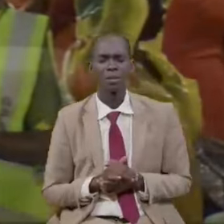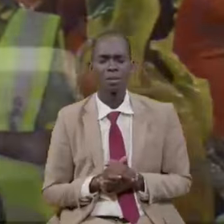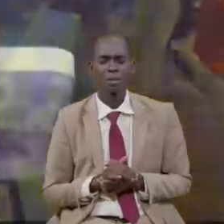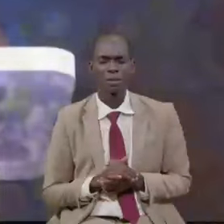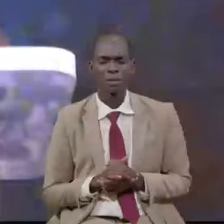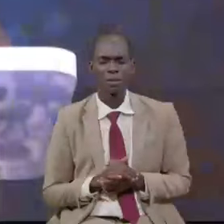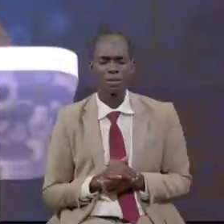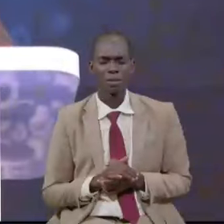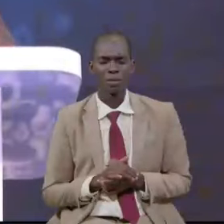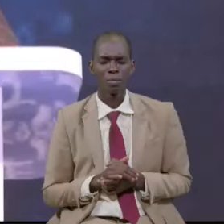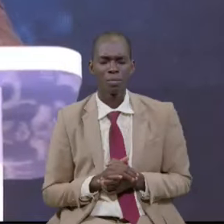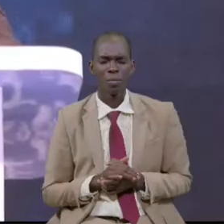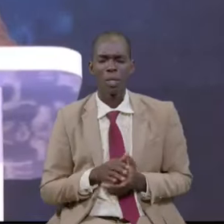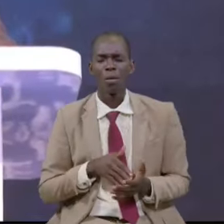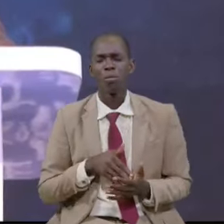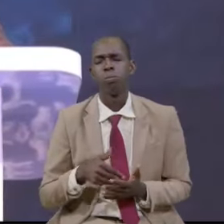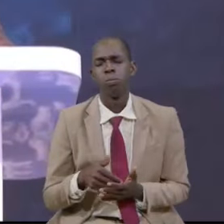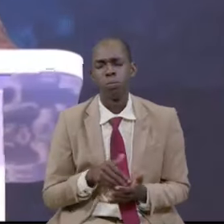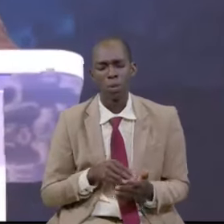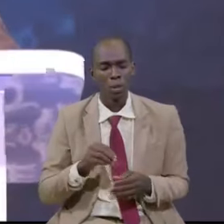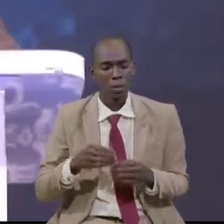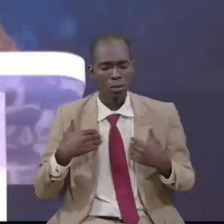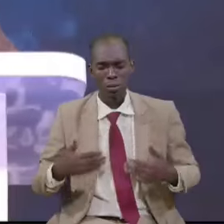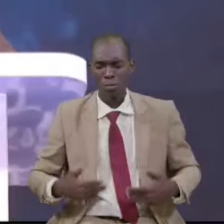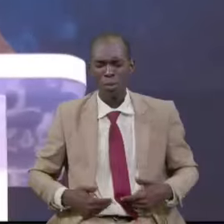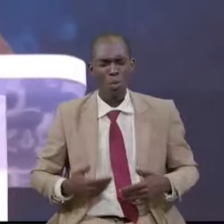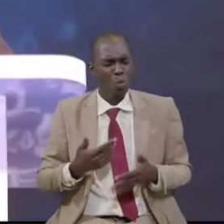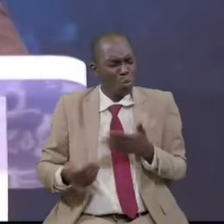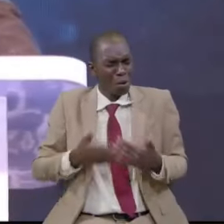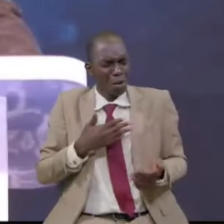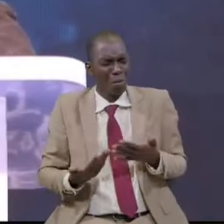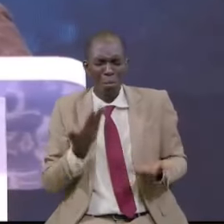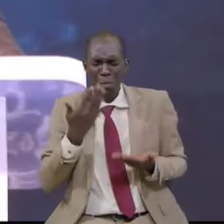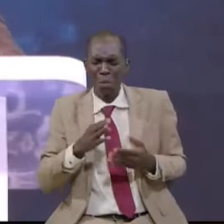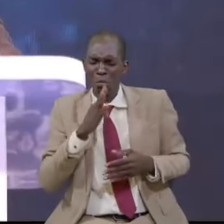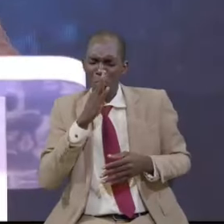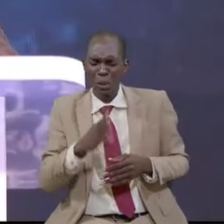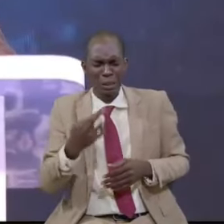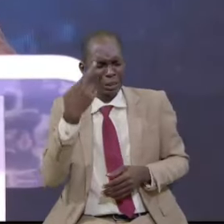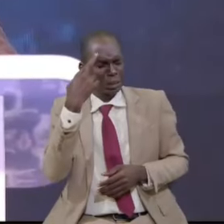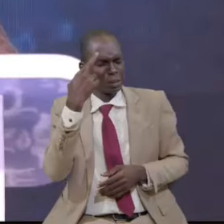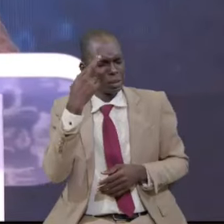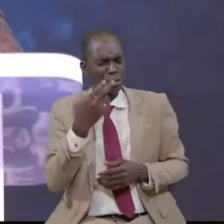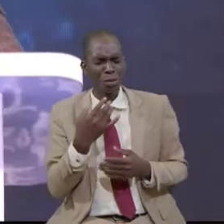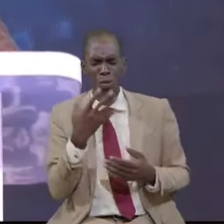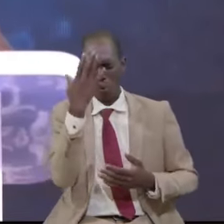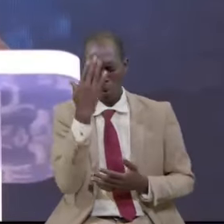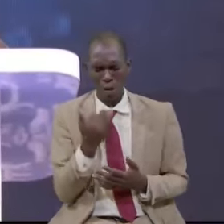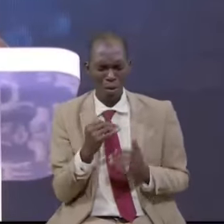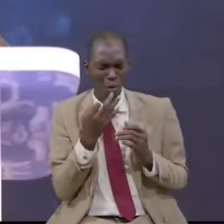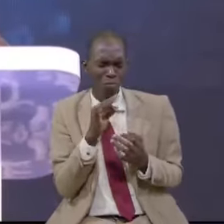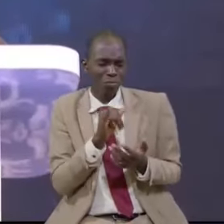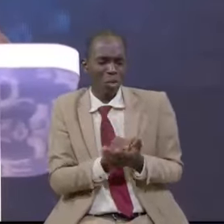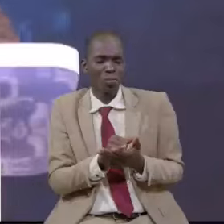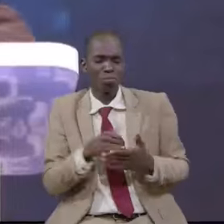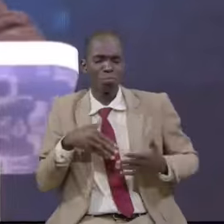Weakness in your body, whatever is the root cause of that weakness, you are